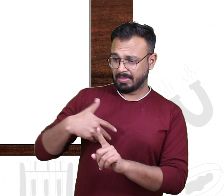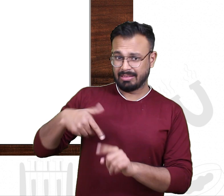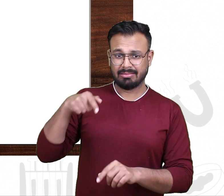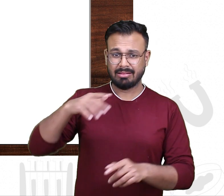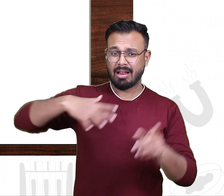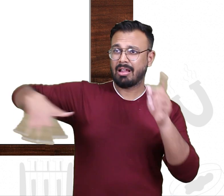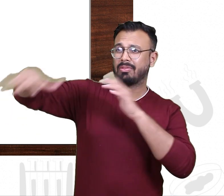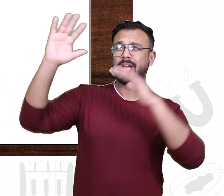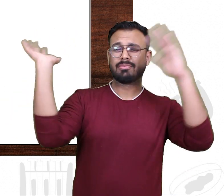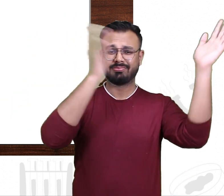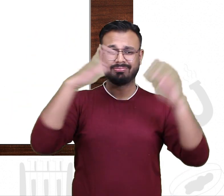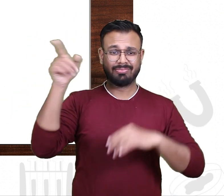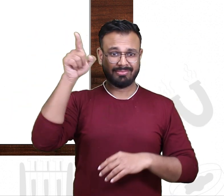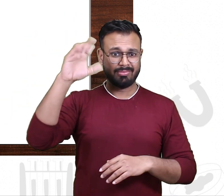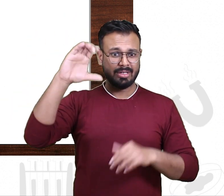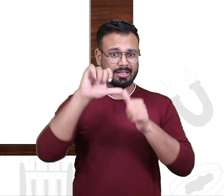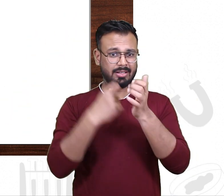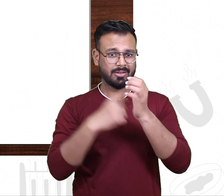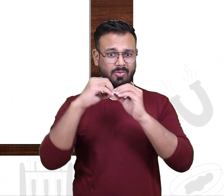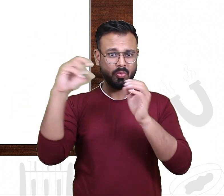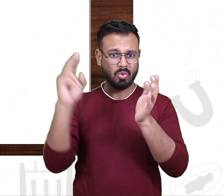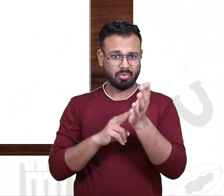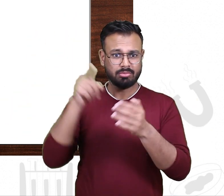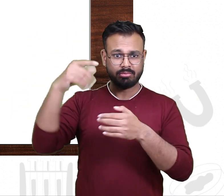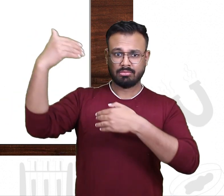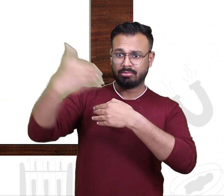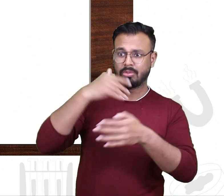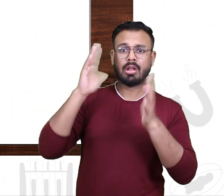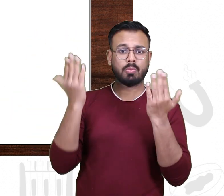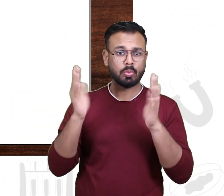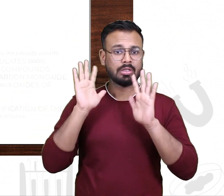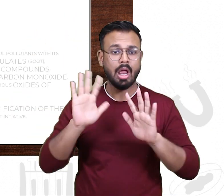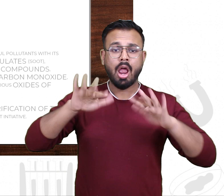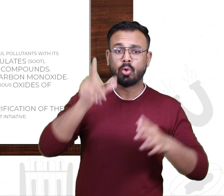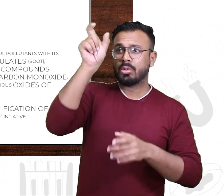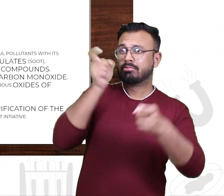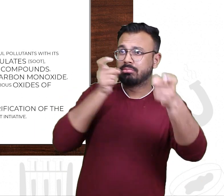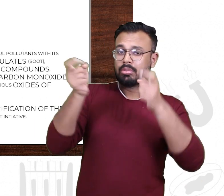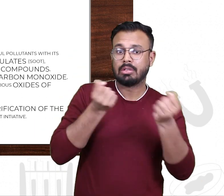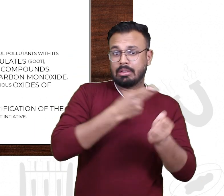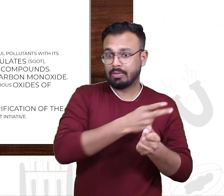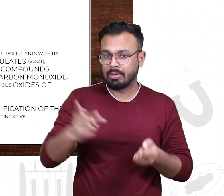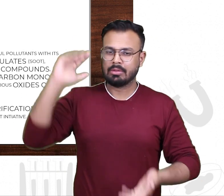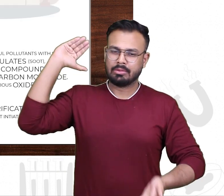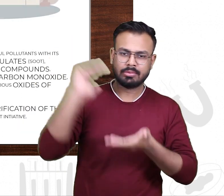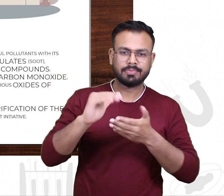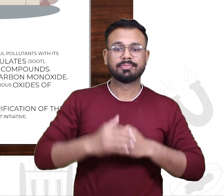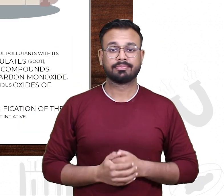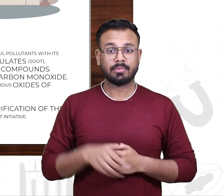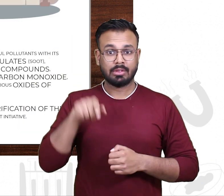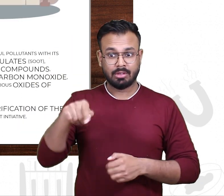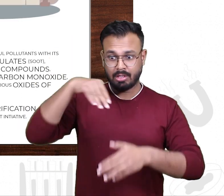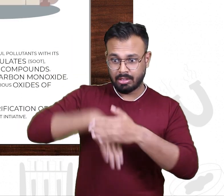One way to minimize the carbon footprint from the atmosphere is to control vehicle emissions. The vehicle emits harmful pollutants through